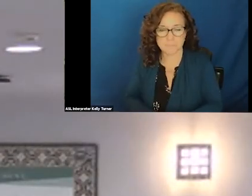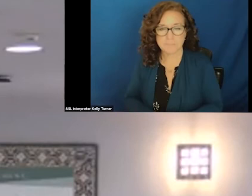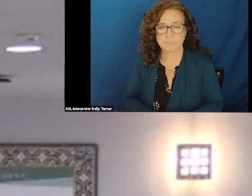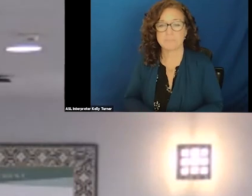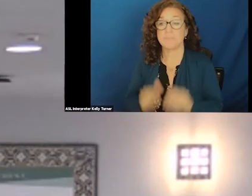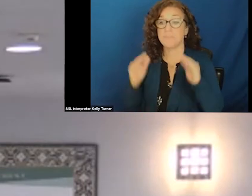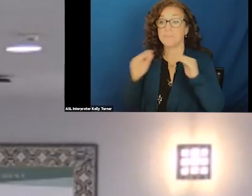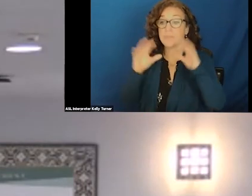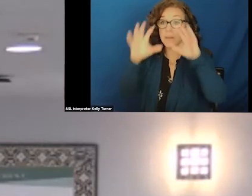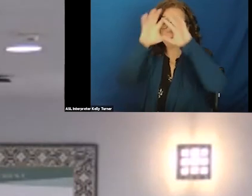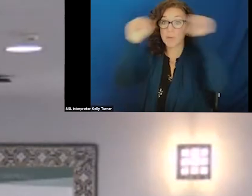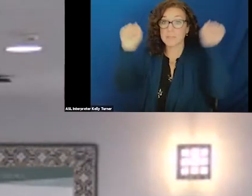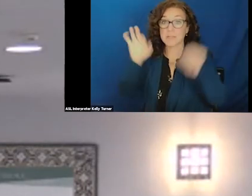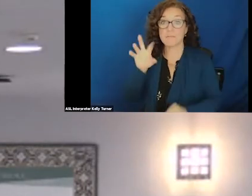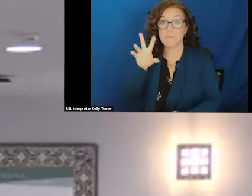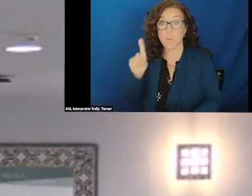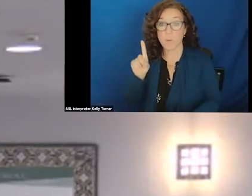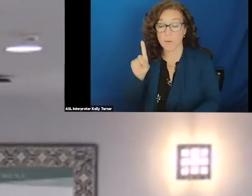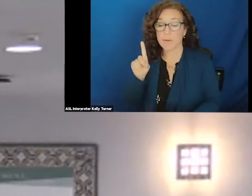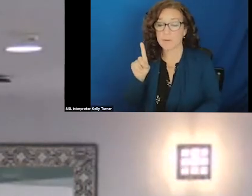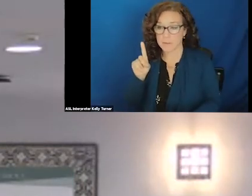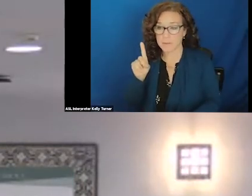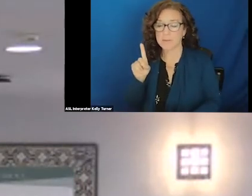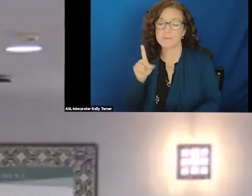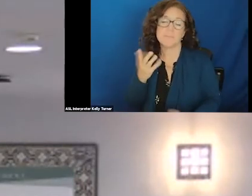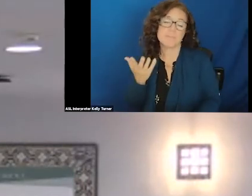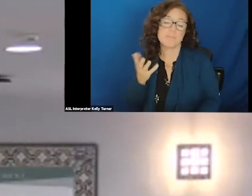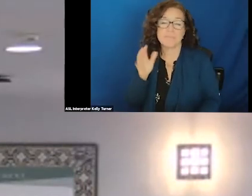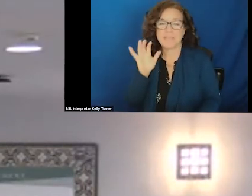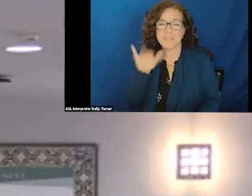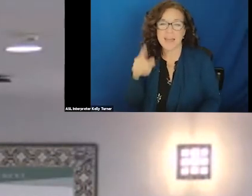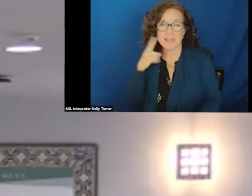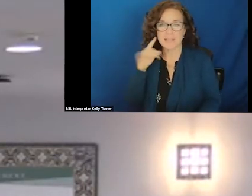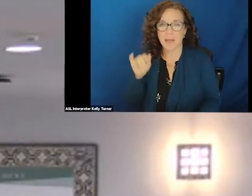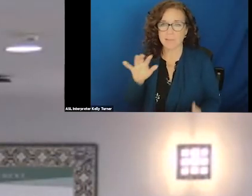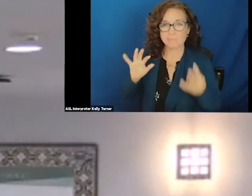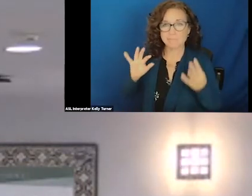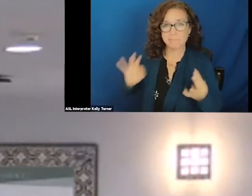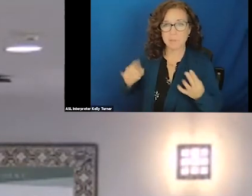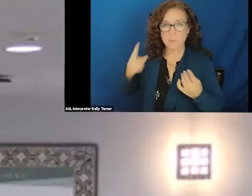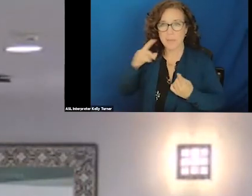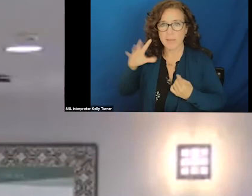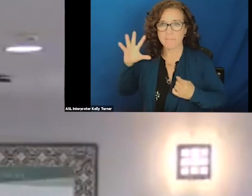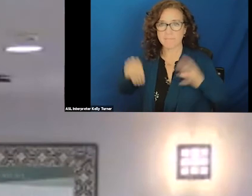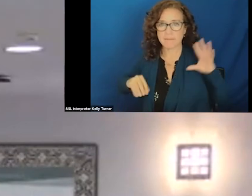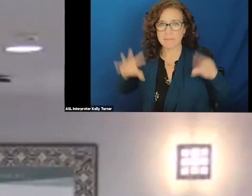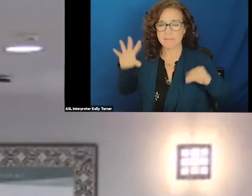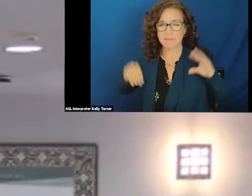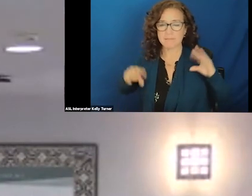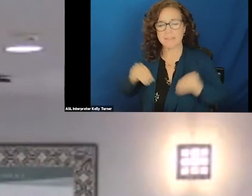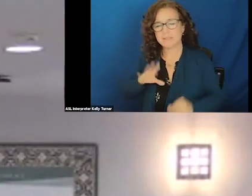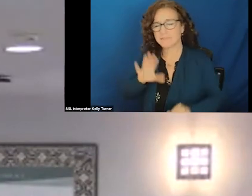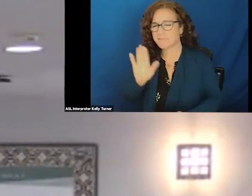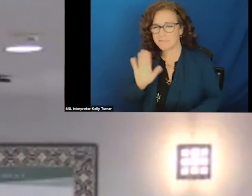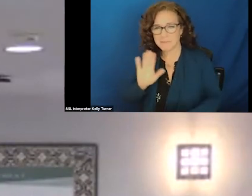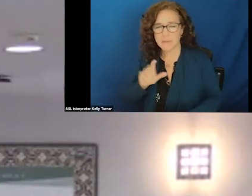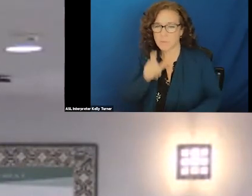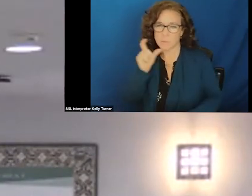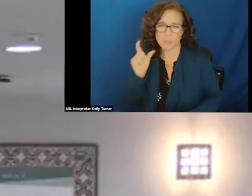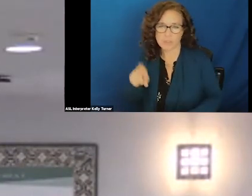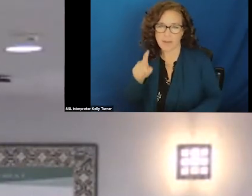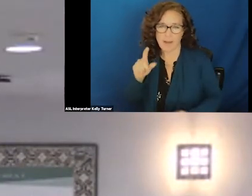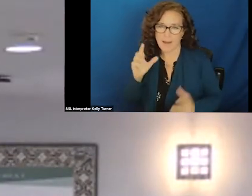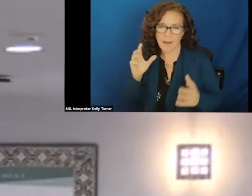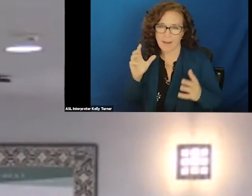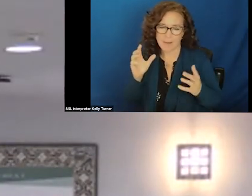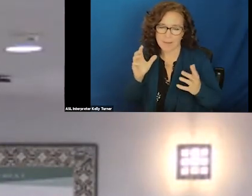should expect that it's 50-50. You know, schools are so different. Perhaps there's a very big need at the academy for 4th